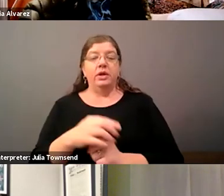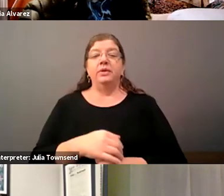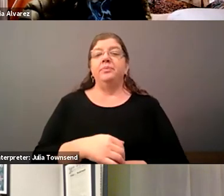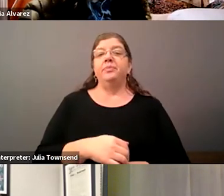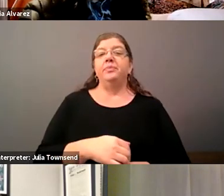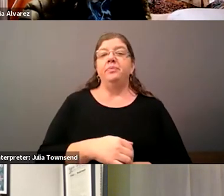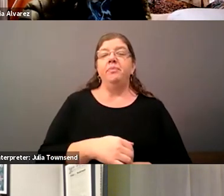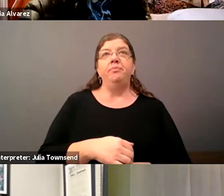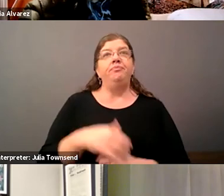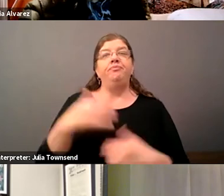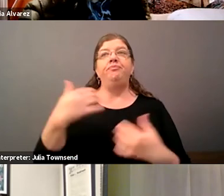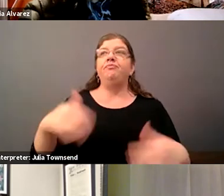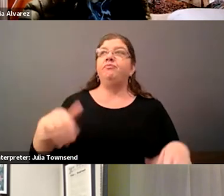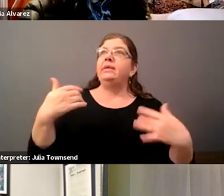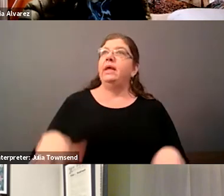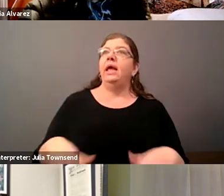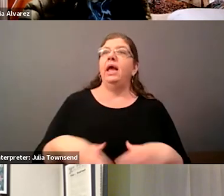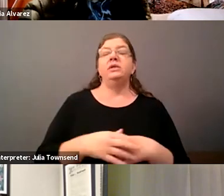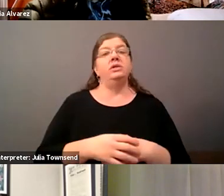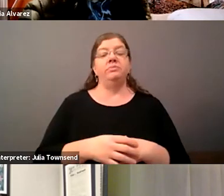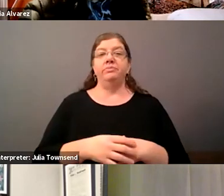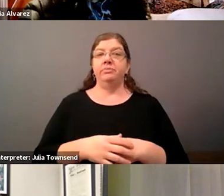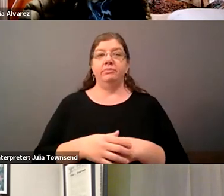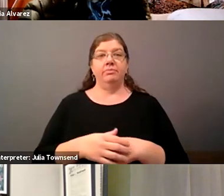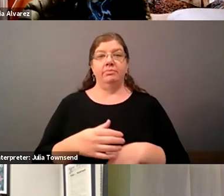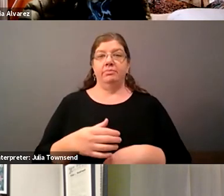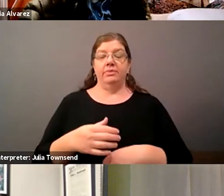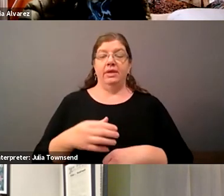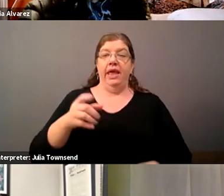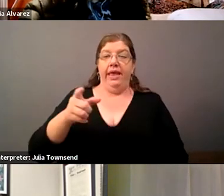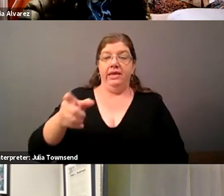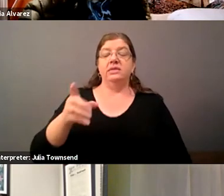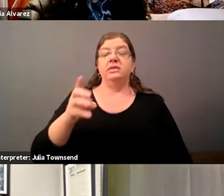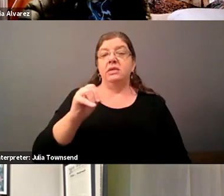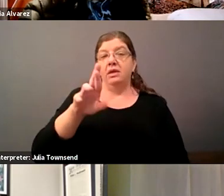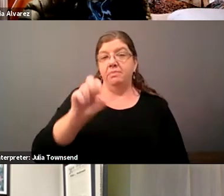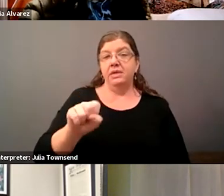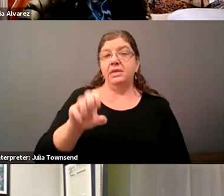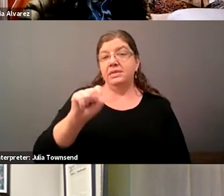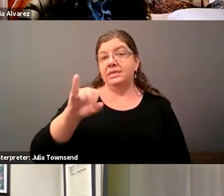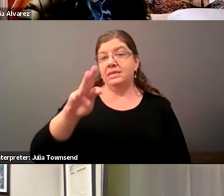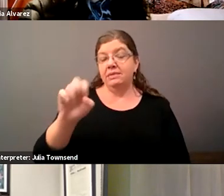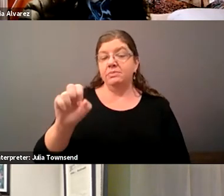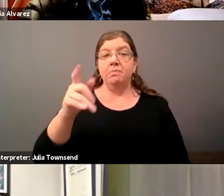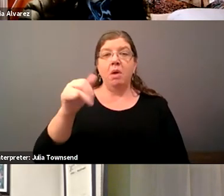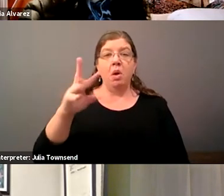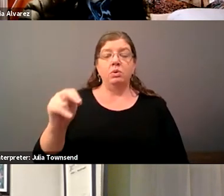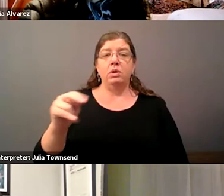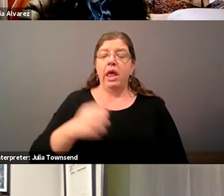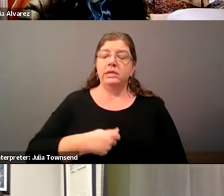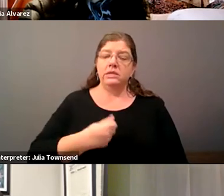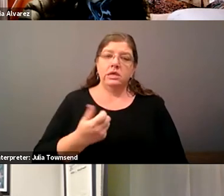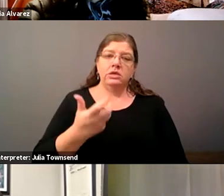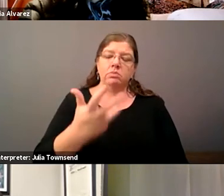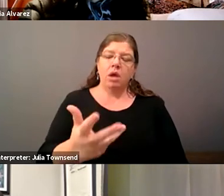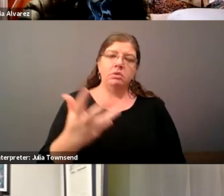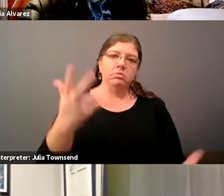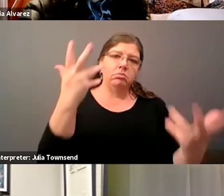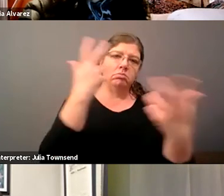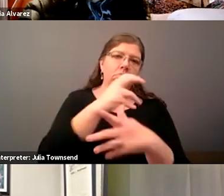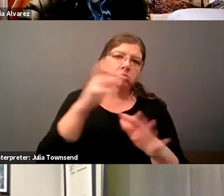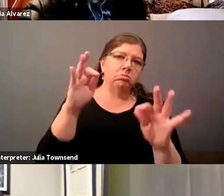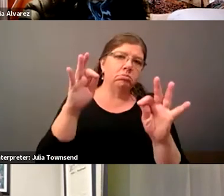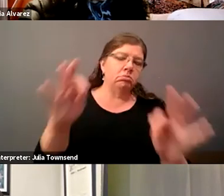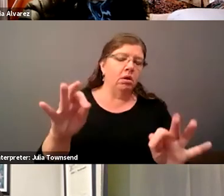as gosh i mean as miss sims milton has you know so well expressed um this is